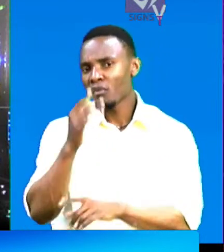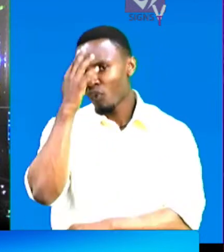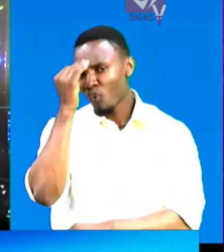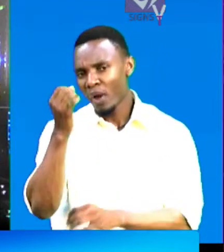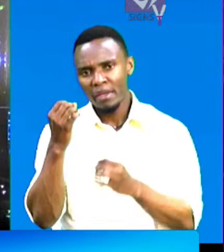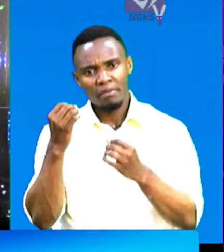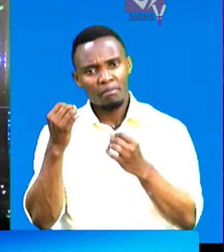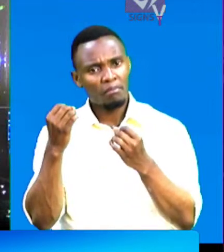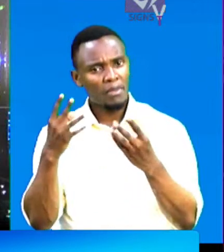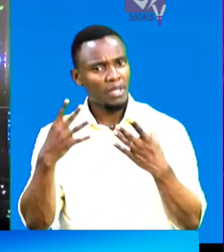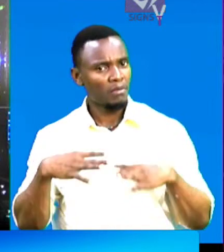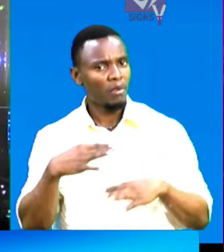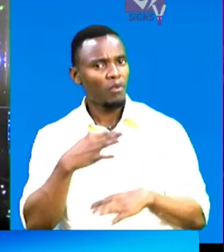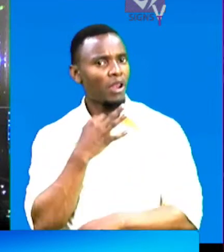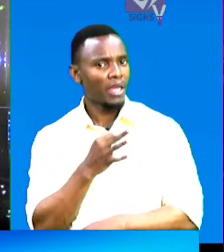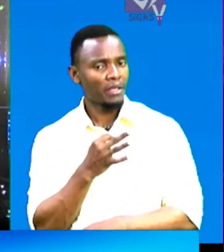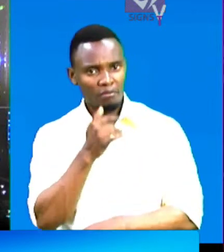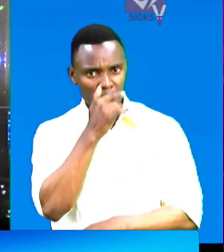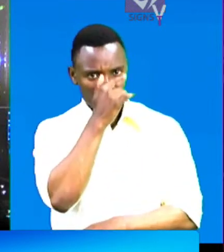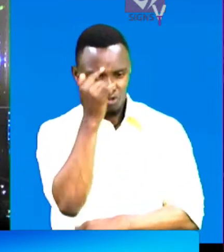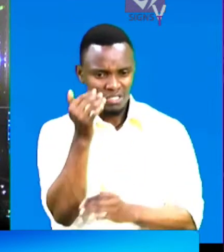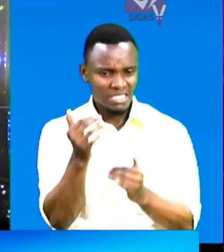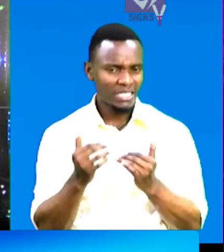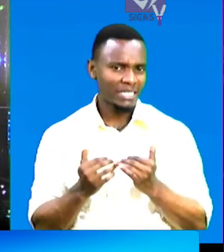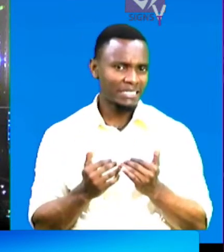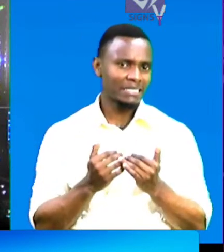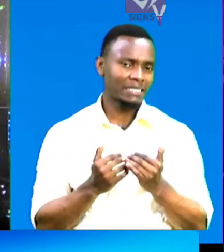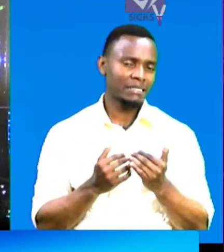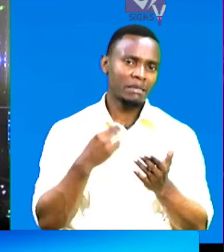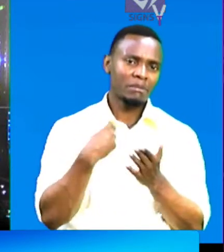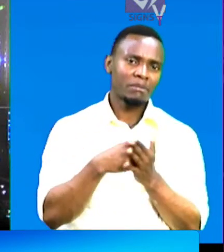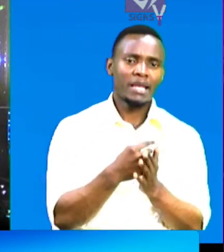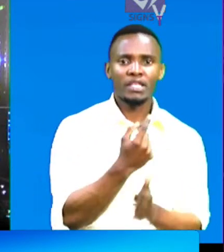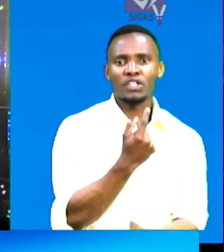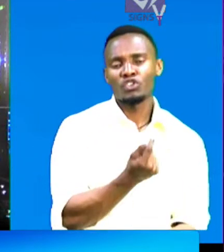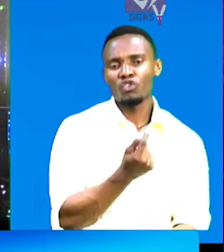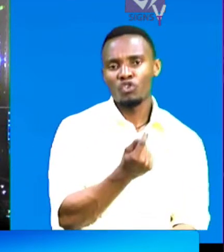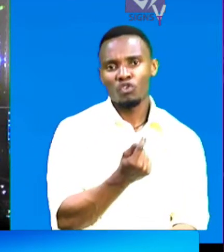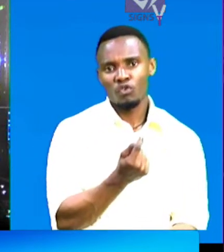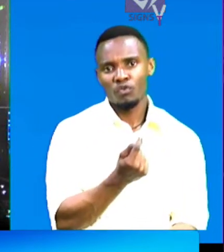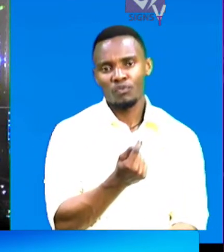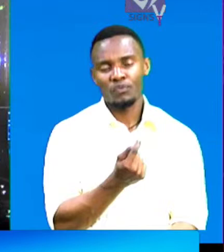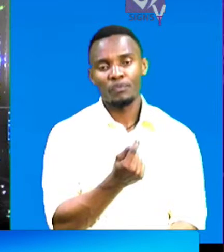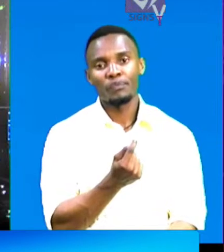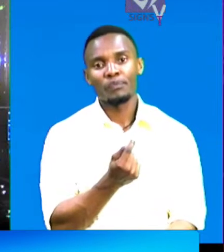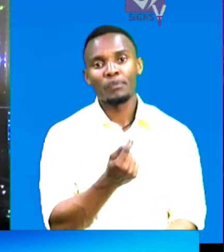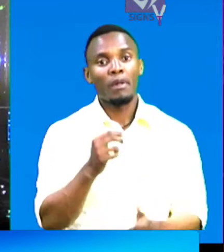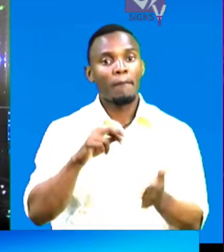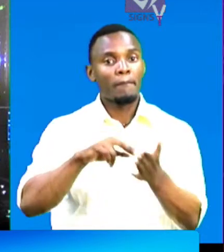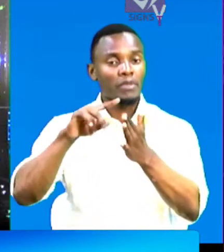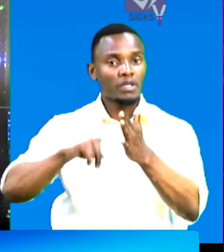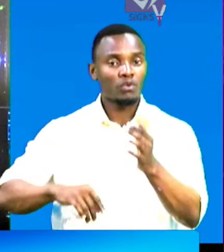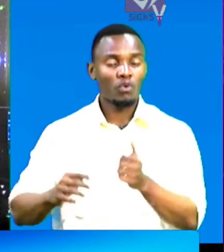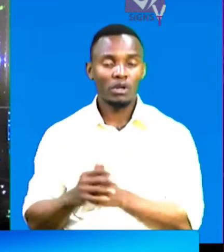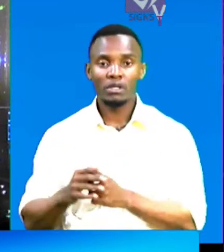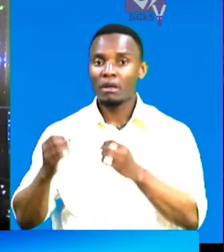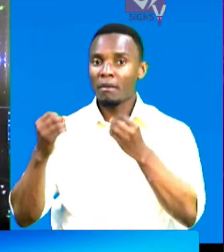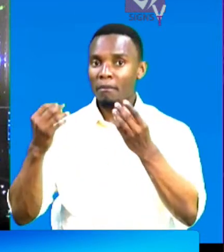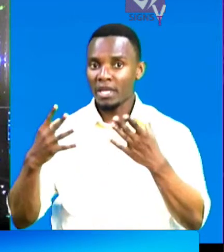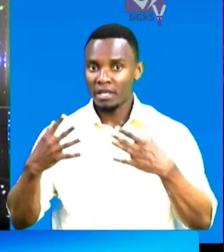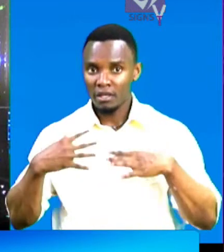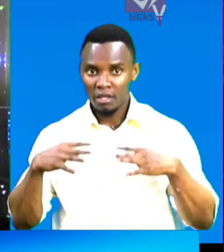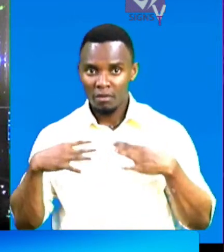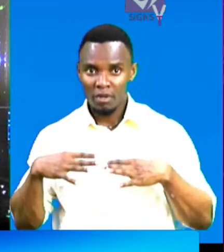preferred? Because it requires less capital to start. So that means very many